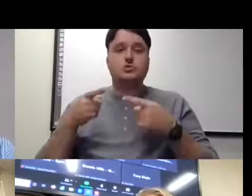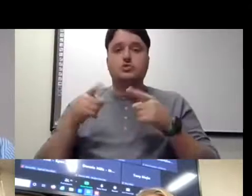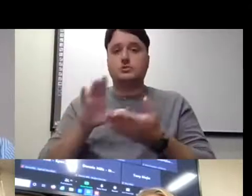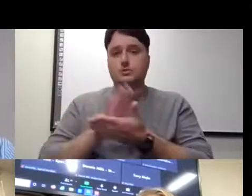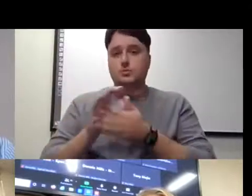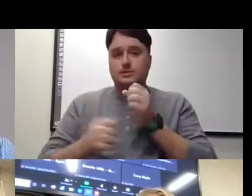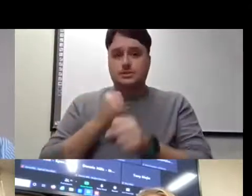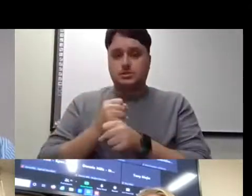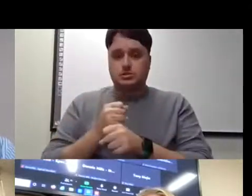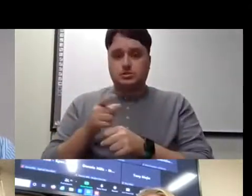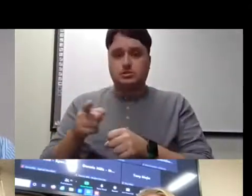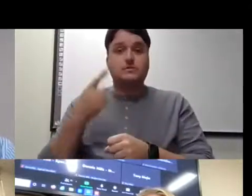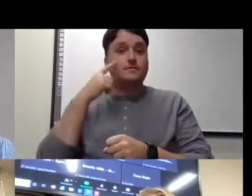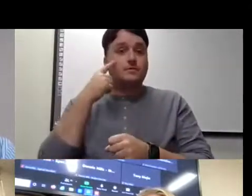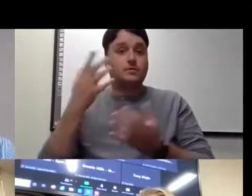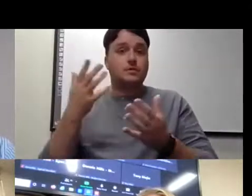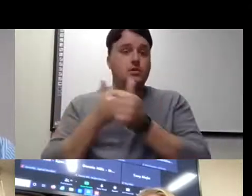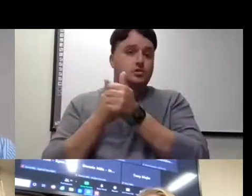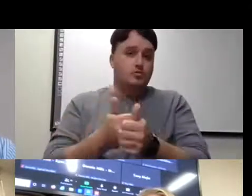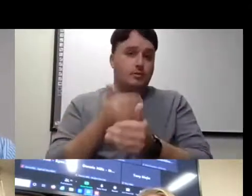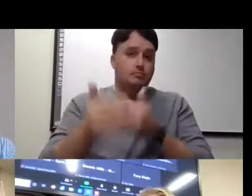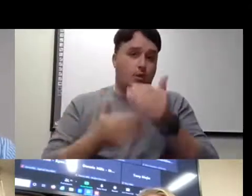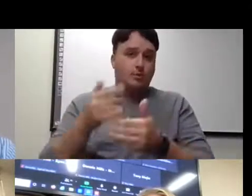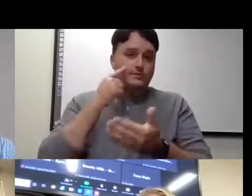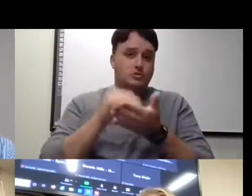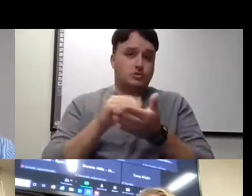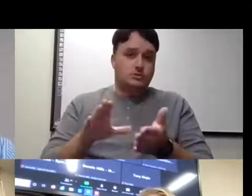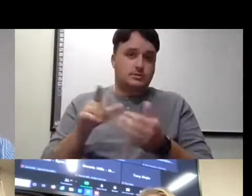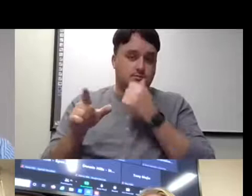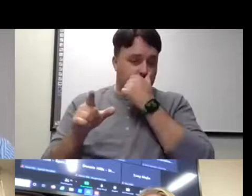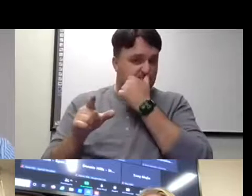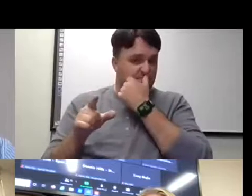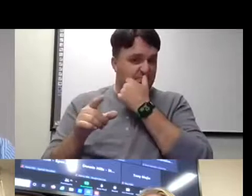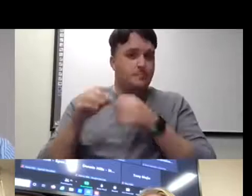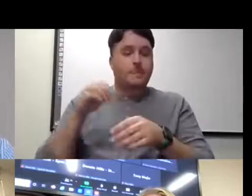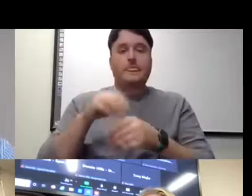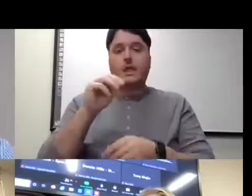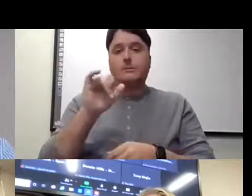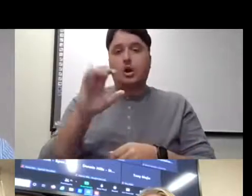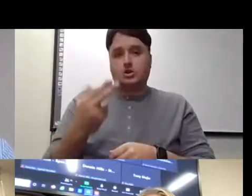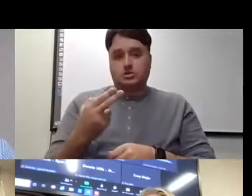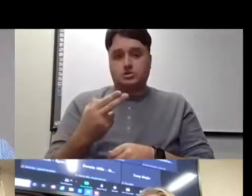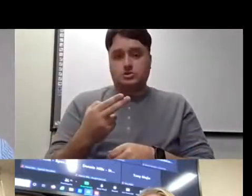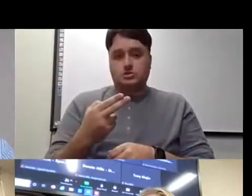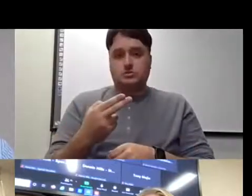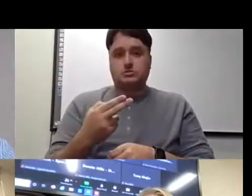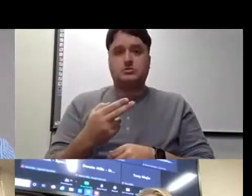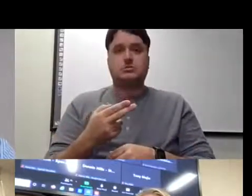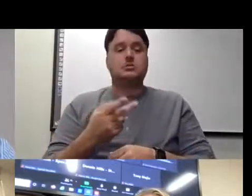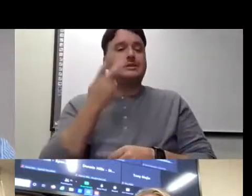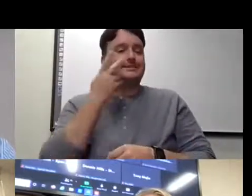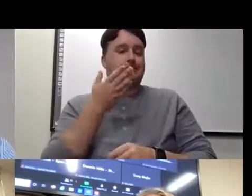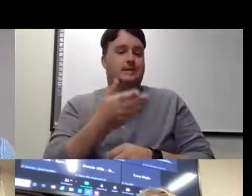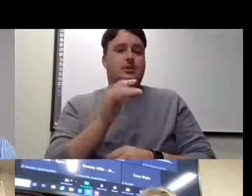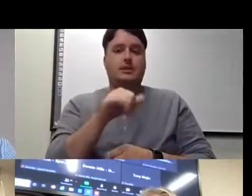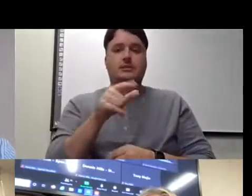year to track progress for students. In March, what you'll see there is